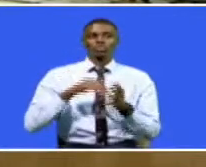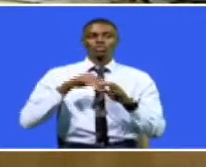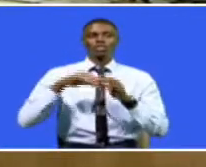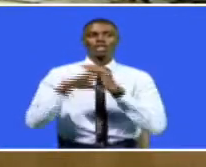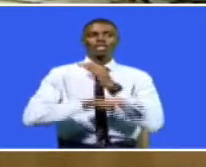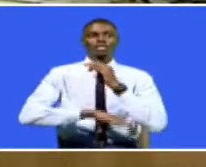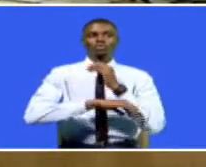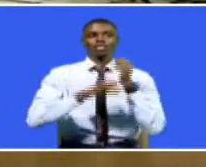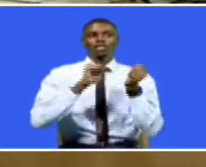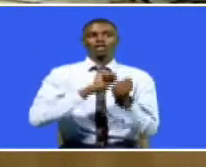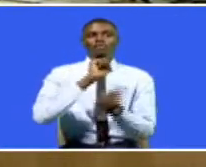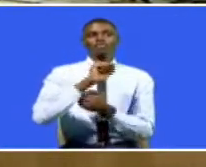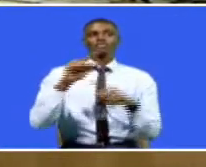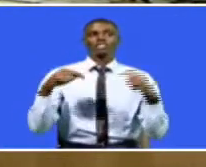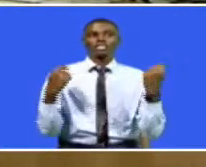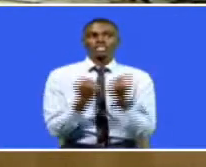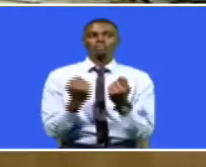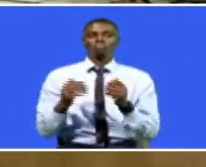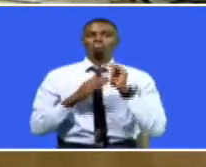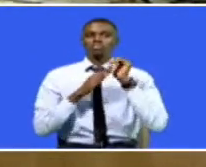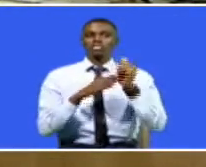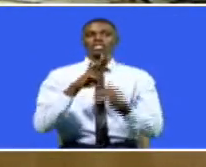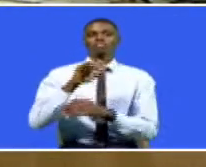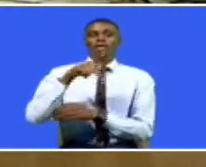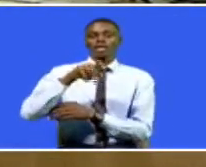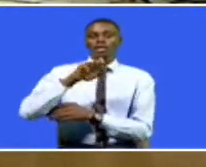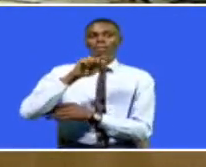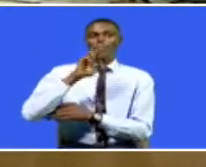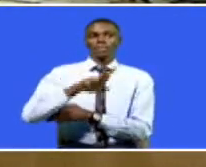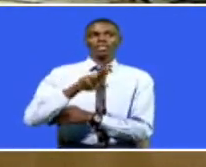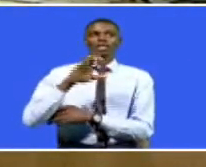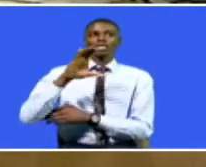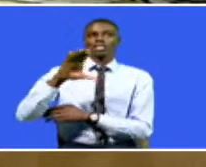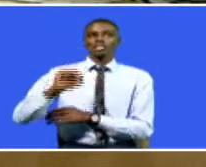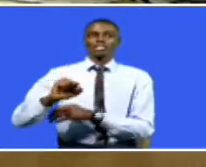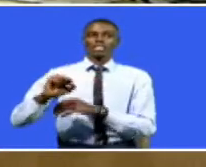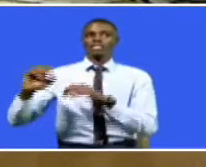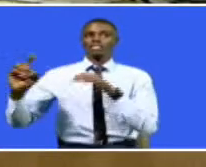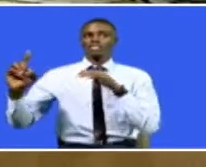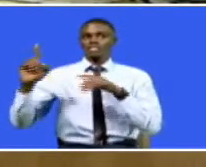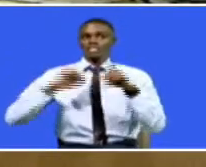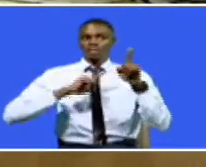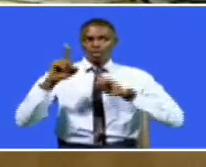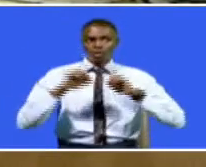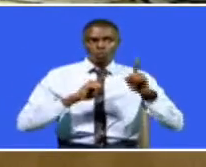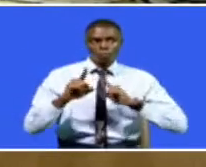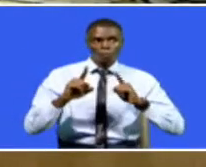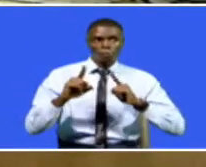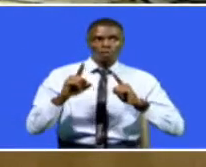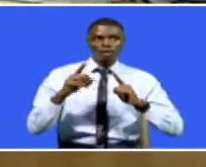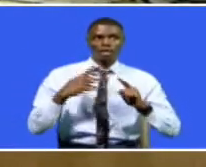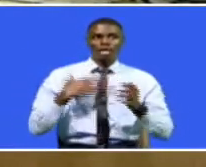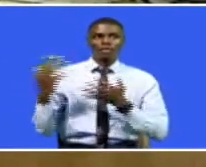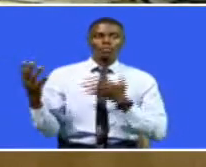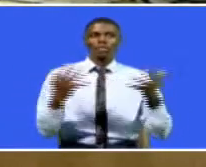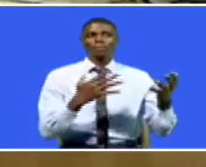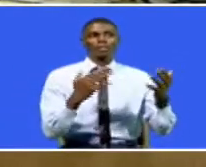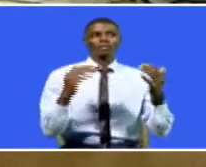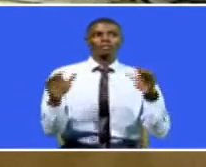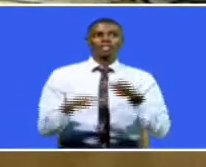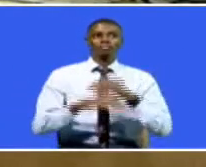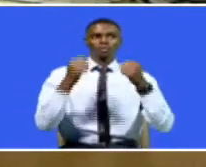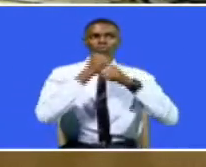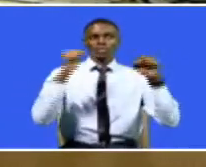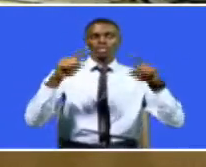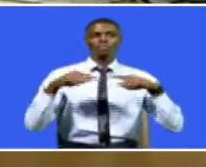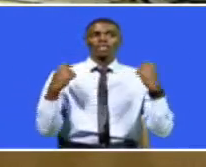The 15 team will be chaired by Peter Ndegwa, CEO of Safaricom PLC, and will report directly to the Deputy President. The